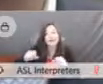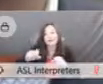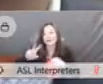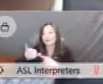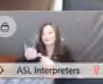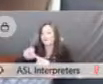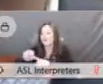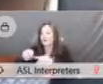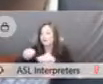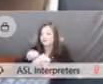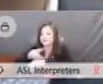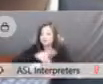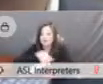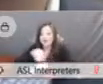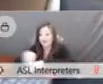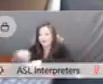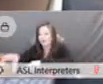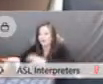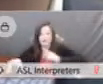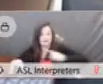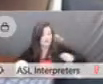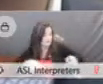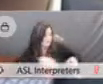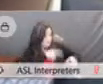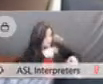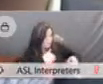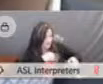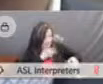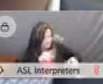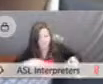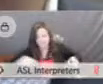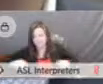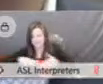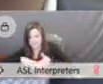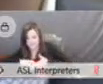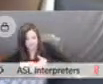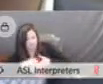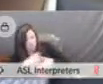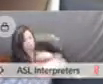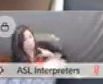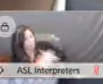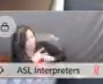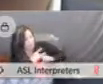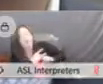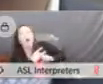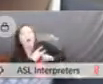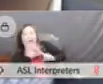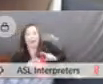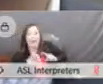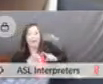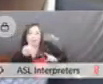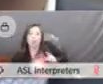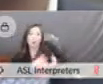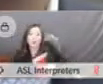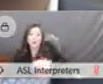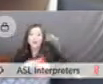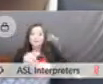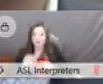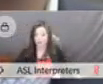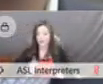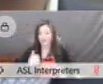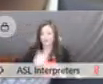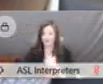between a person who has it and somebody who's susceptible is low enough that we can be confident,